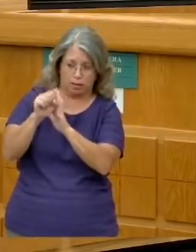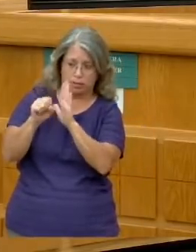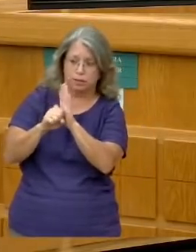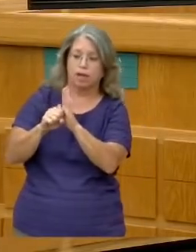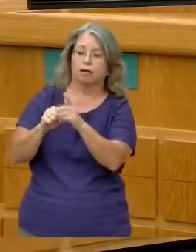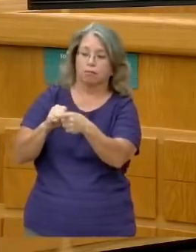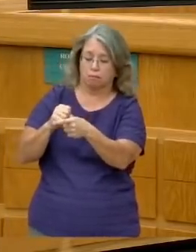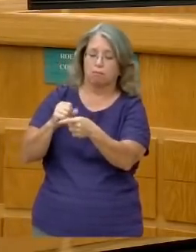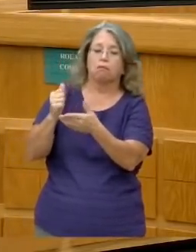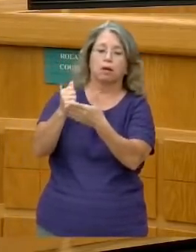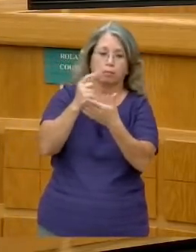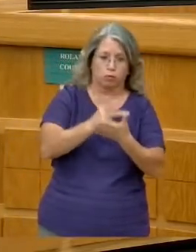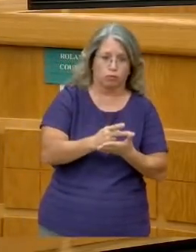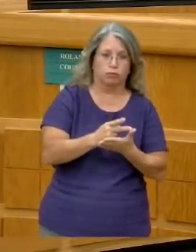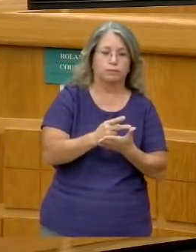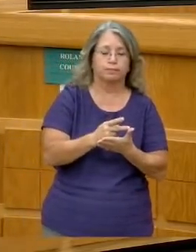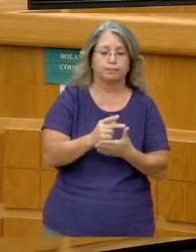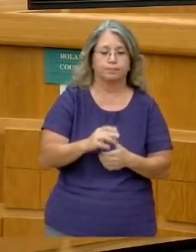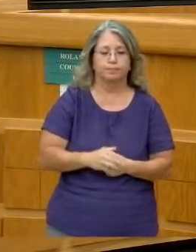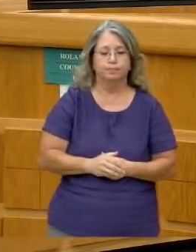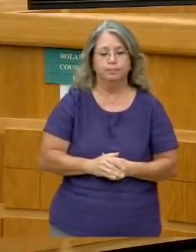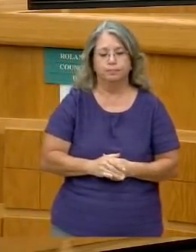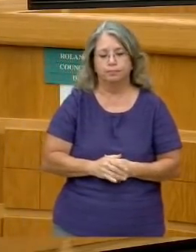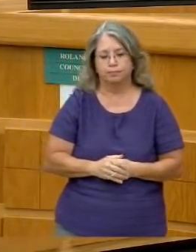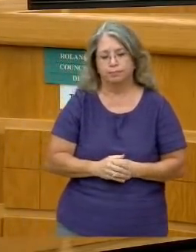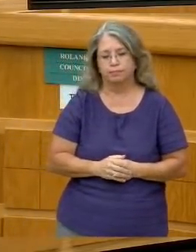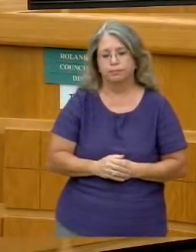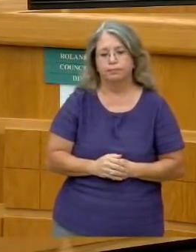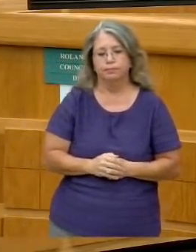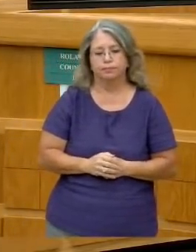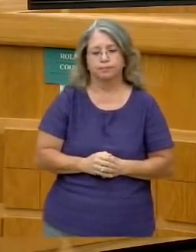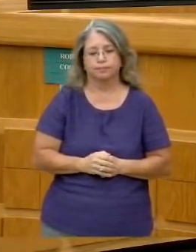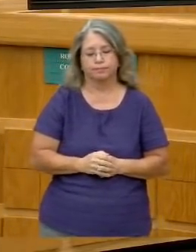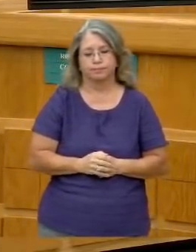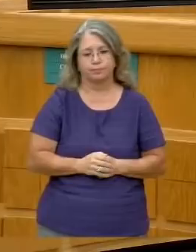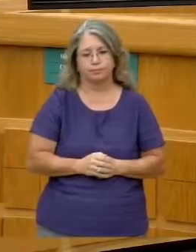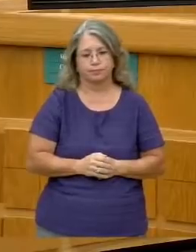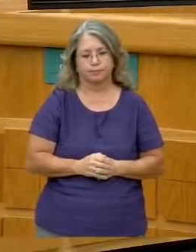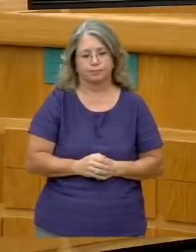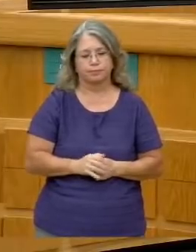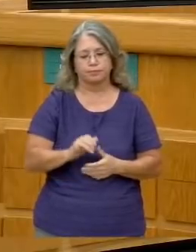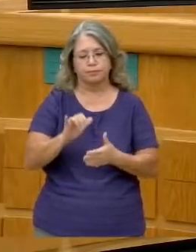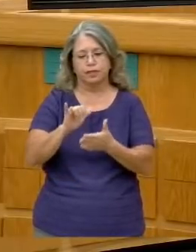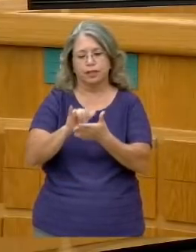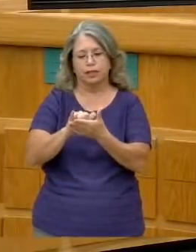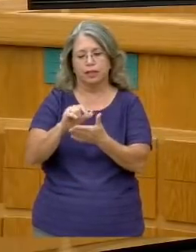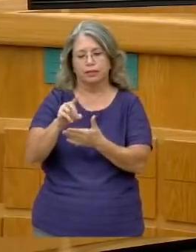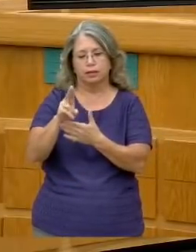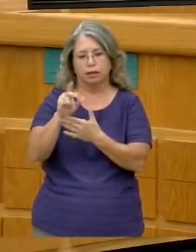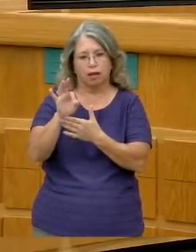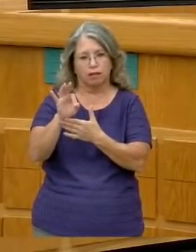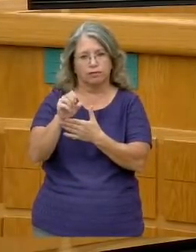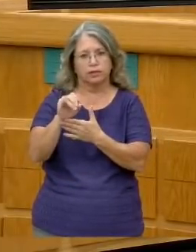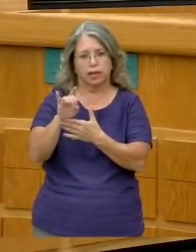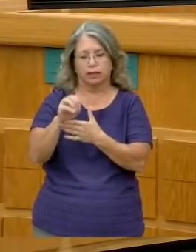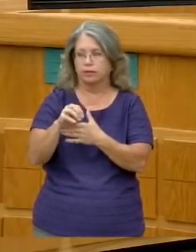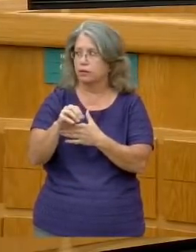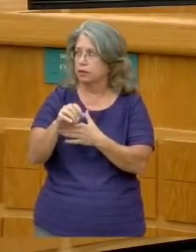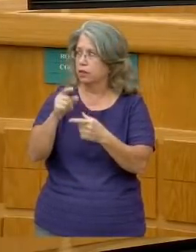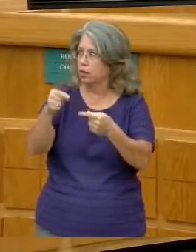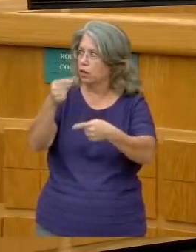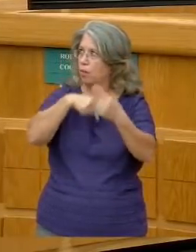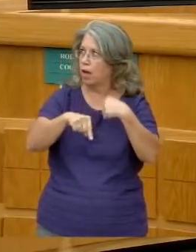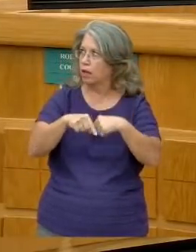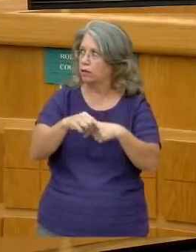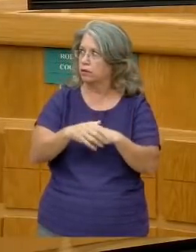that, or we will be granted. So that's on the Gulf side. Let's see what just go back one slide